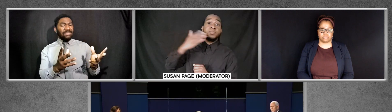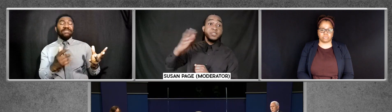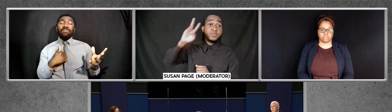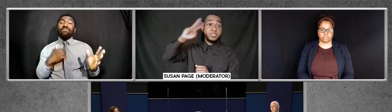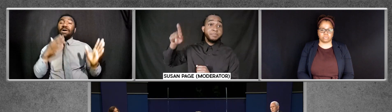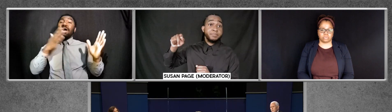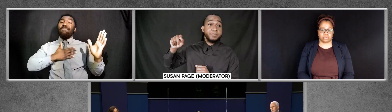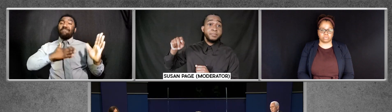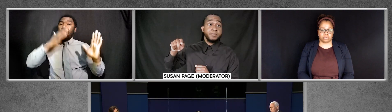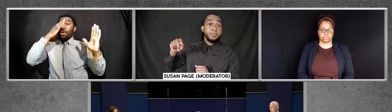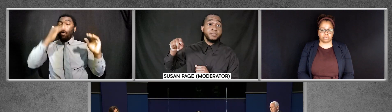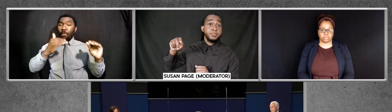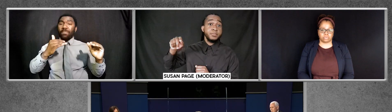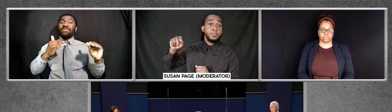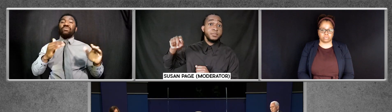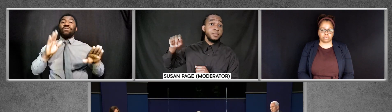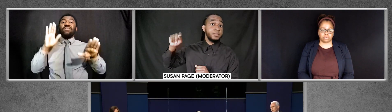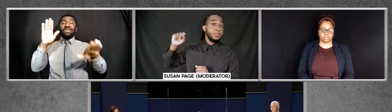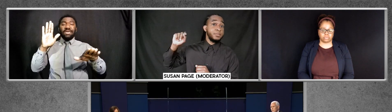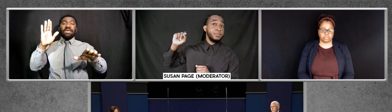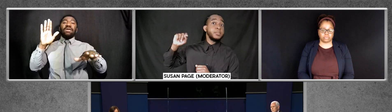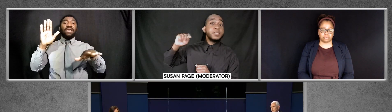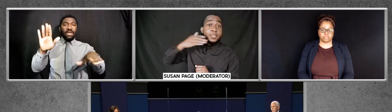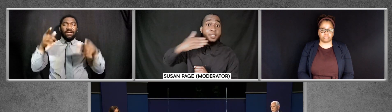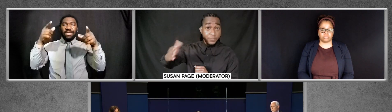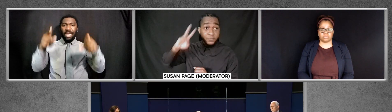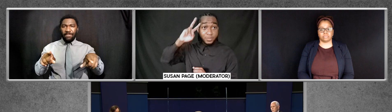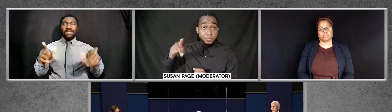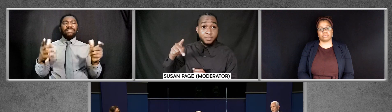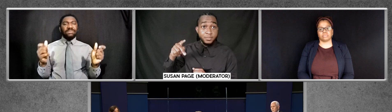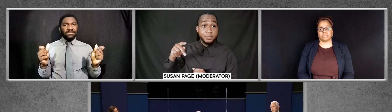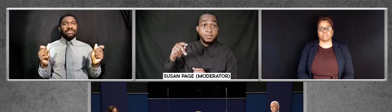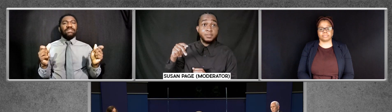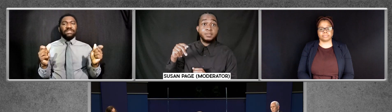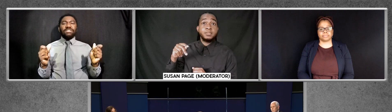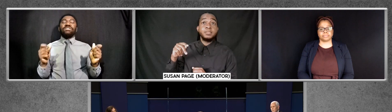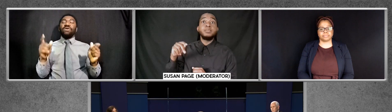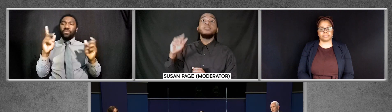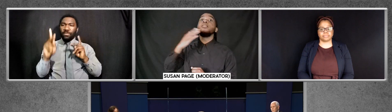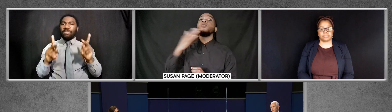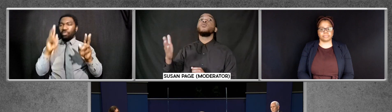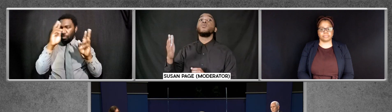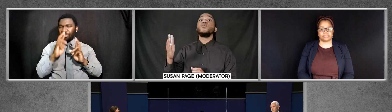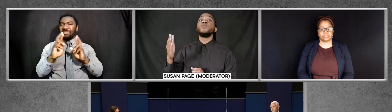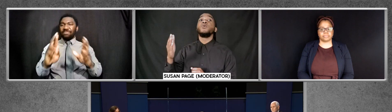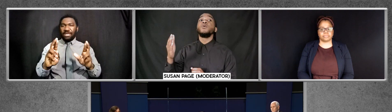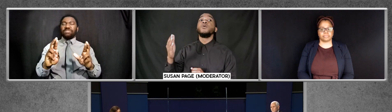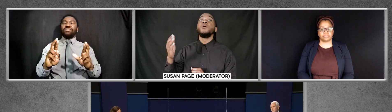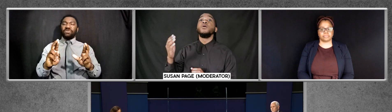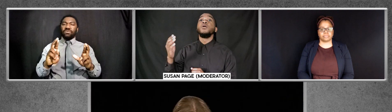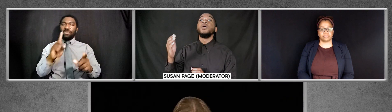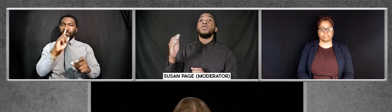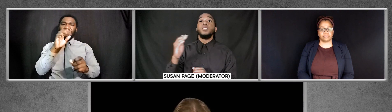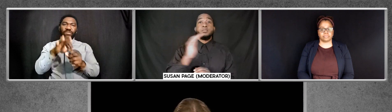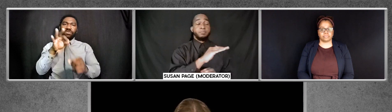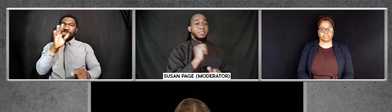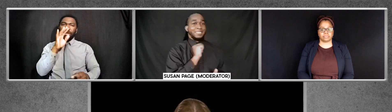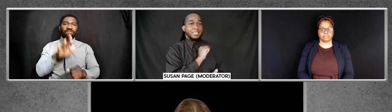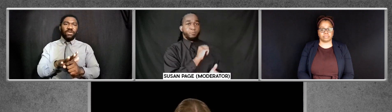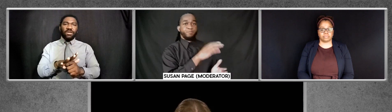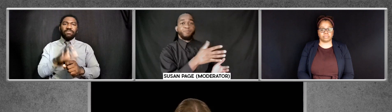Amy Coney Barrett will be respected, Thank you, treated Vice President respectfully, Pence. voted and confirmed Thank to the you. Supreme Court of the United States. Senator Harris, you're the senator from